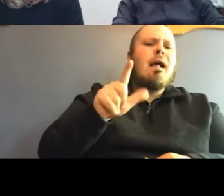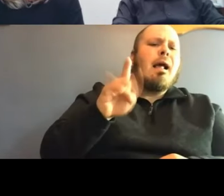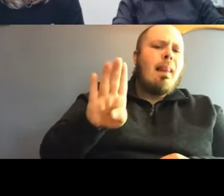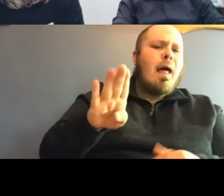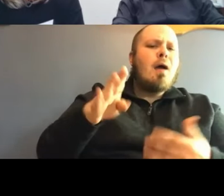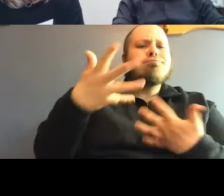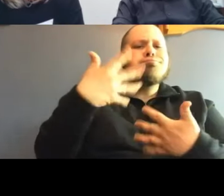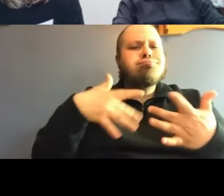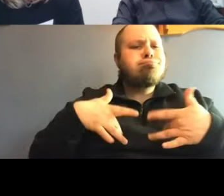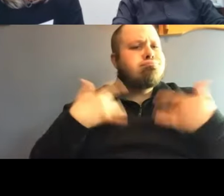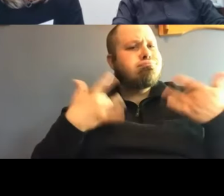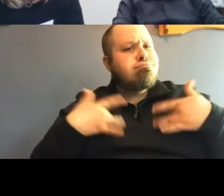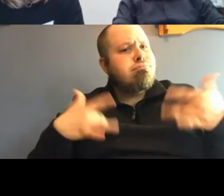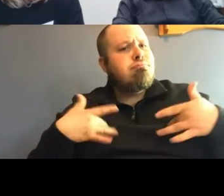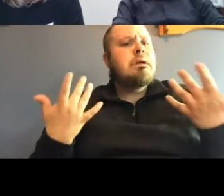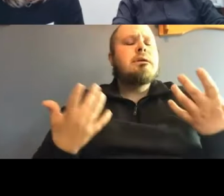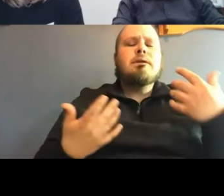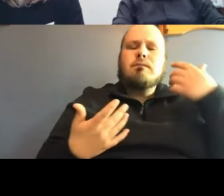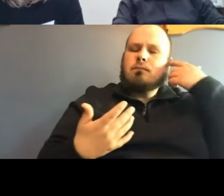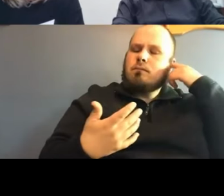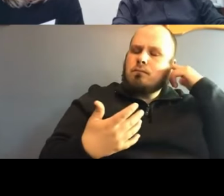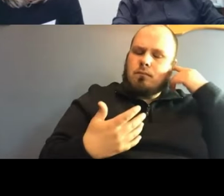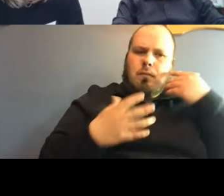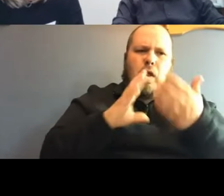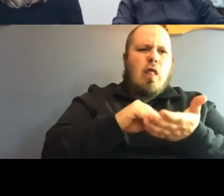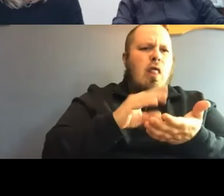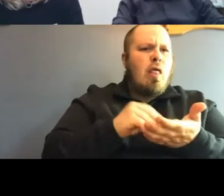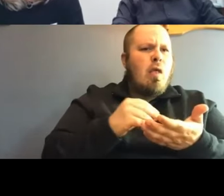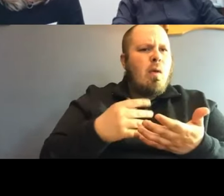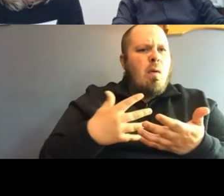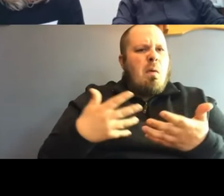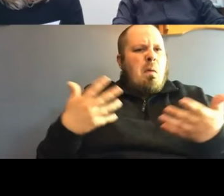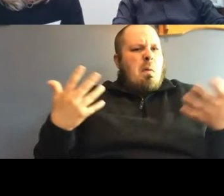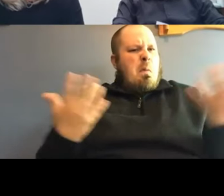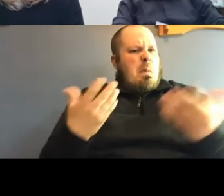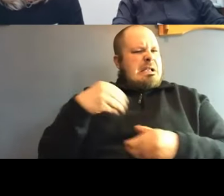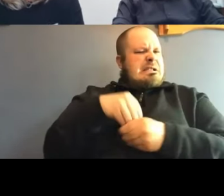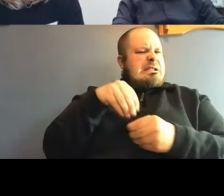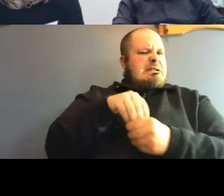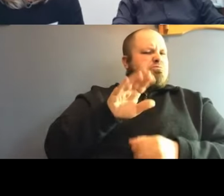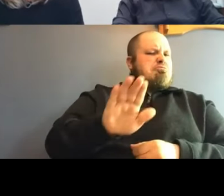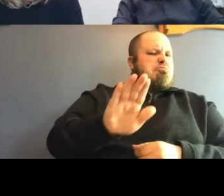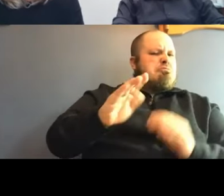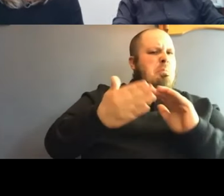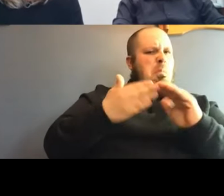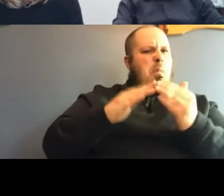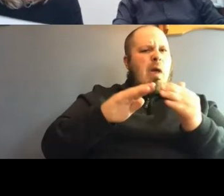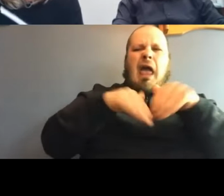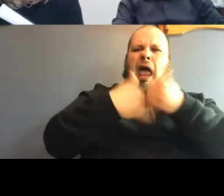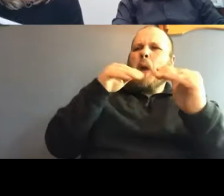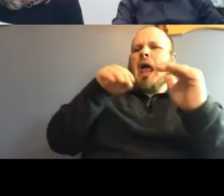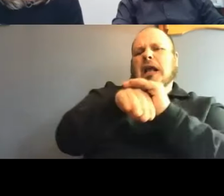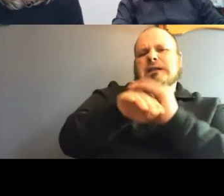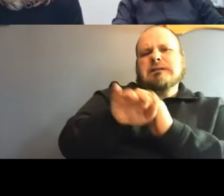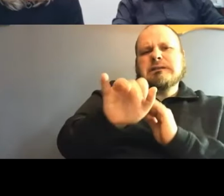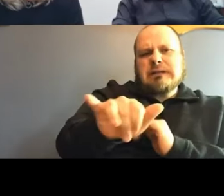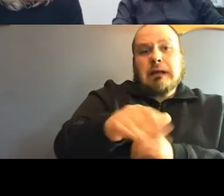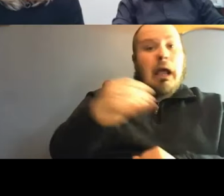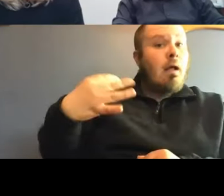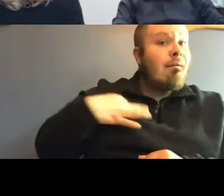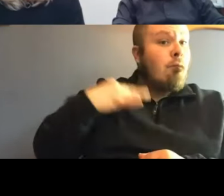events, and learn what is in your community and how to access, and also to